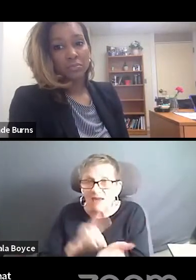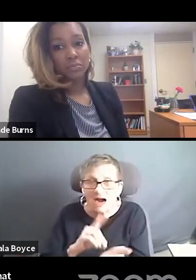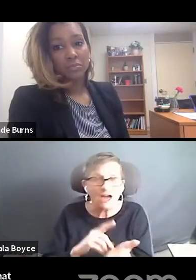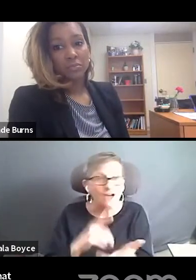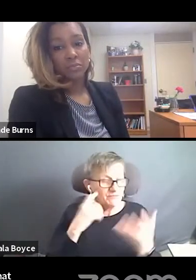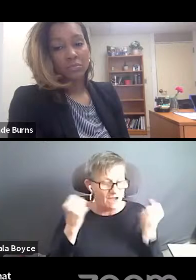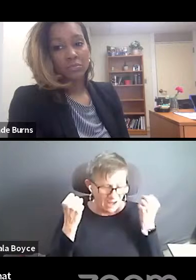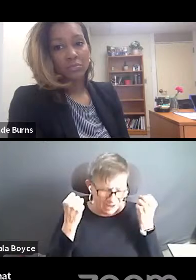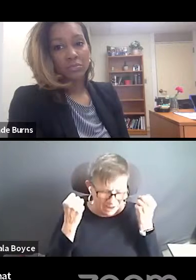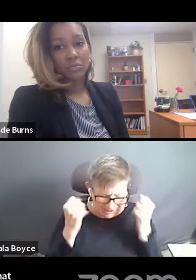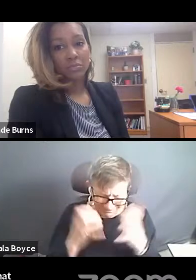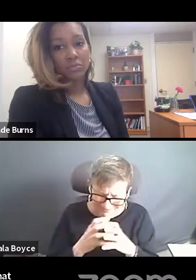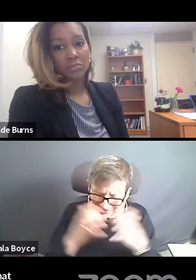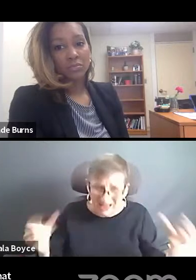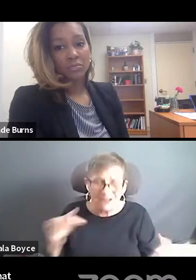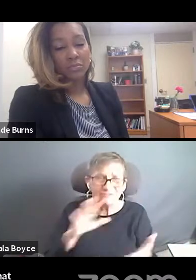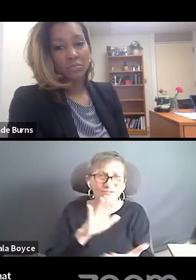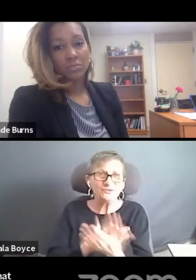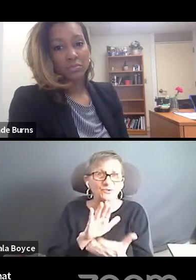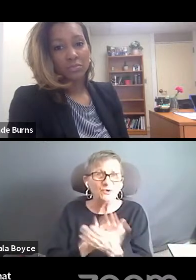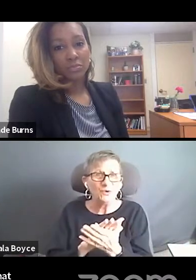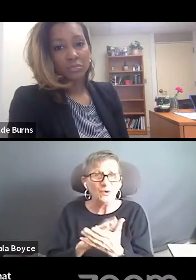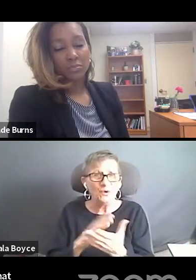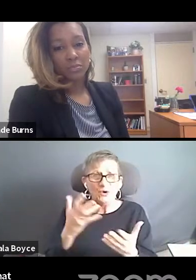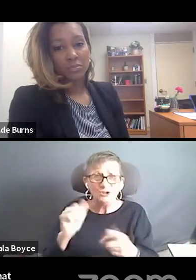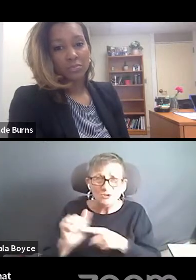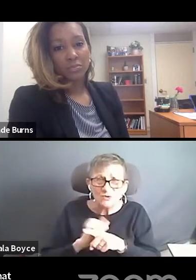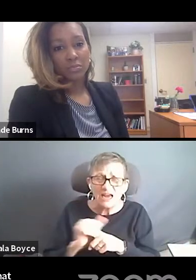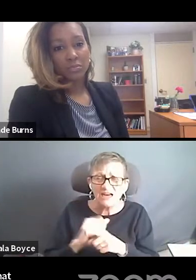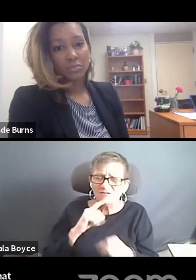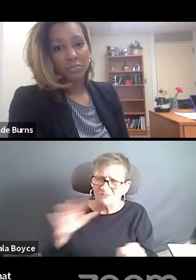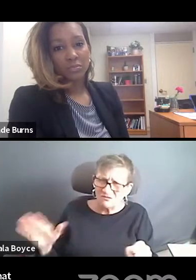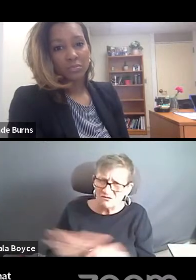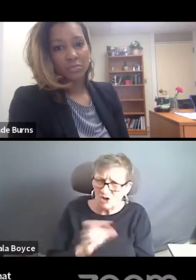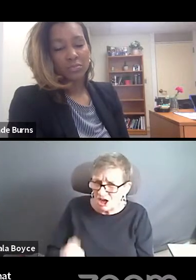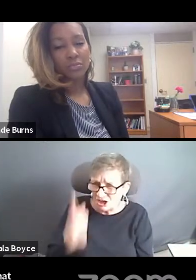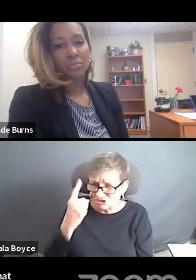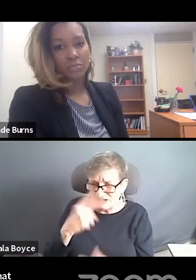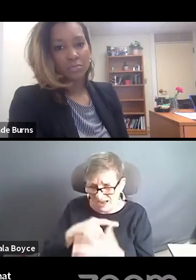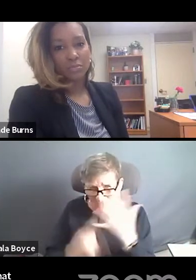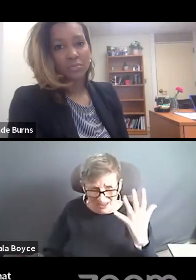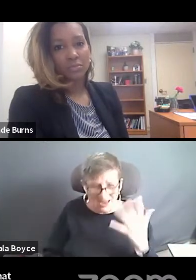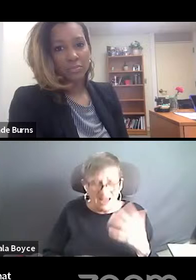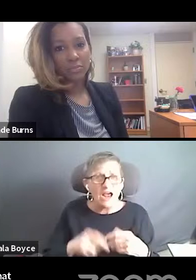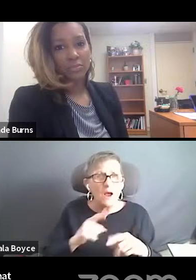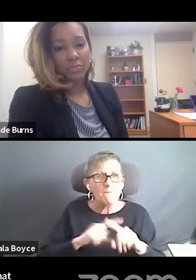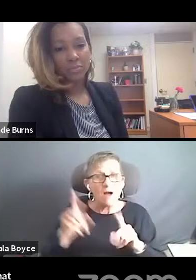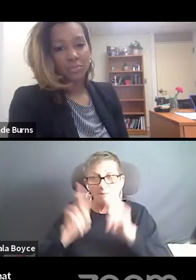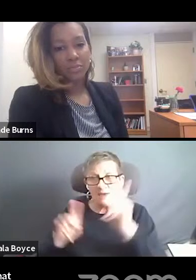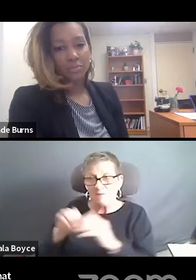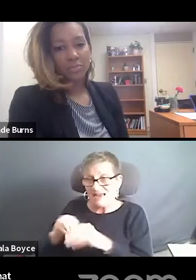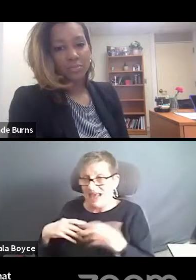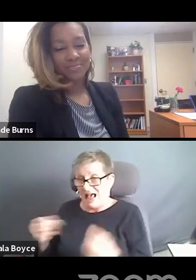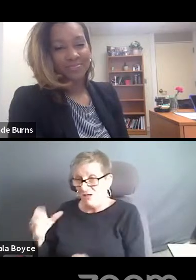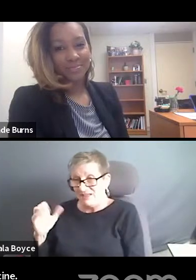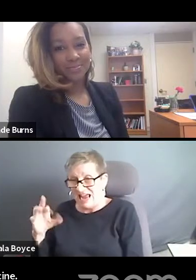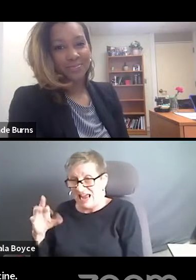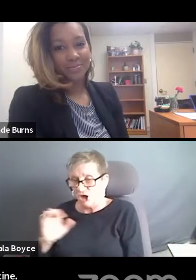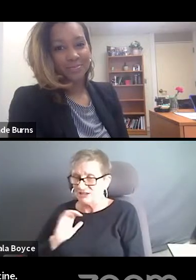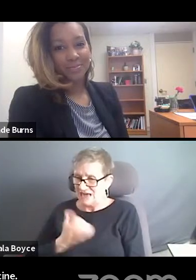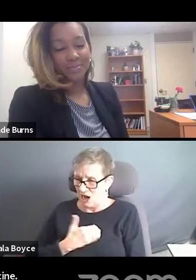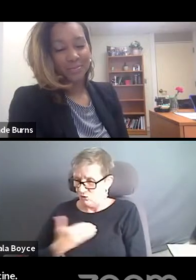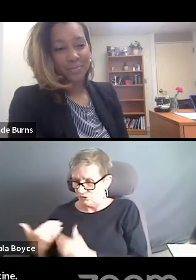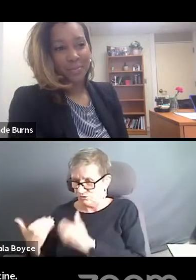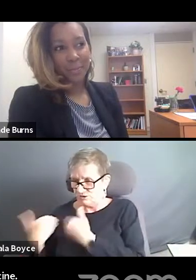training that goes into being able to fully understand the implications of those decisions. But as people in healthcare, it is our